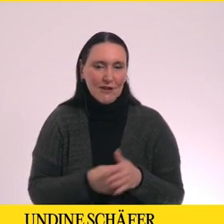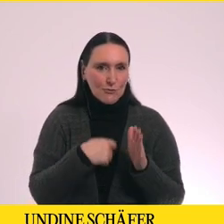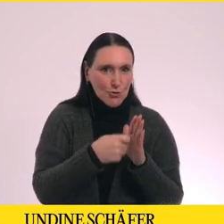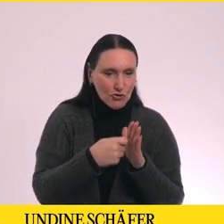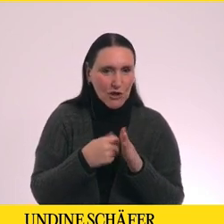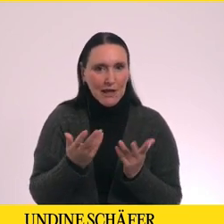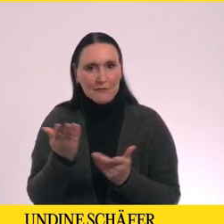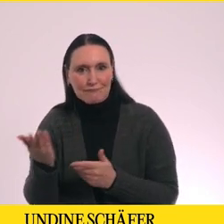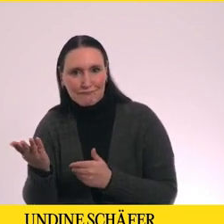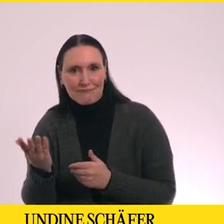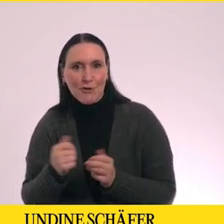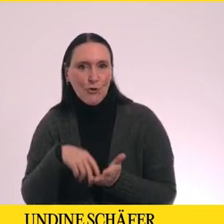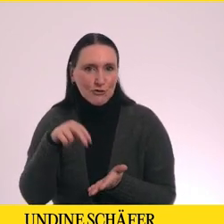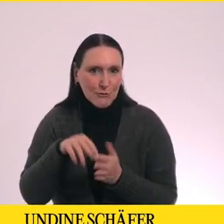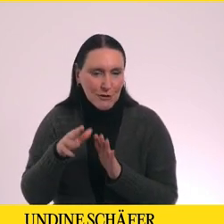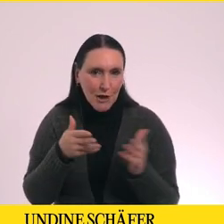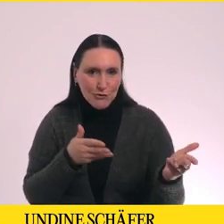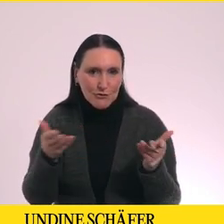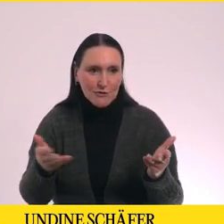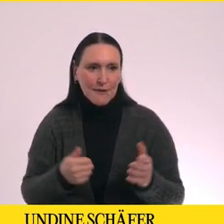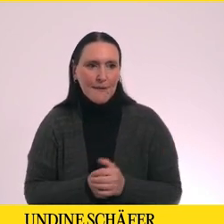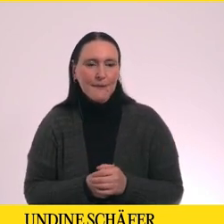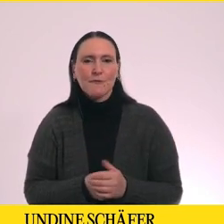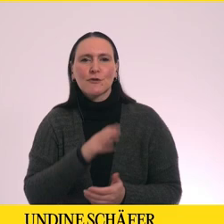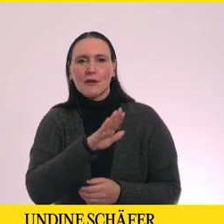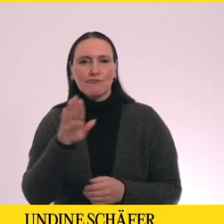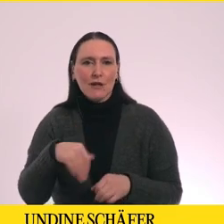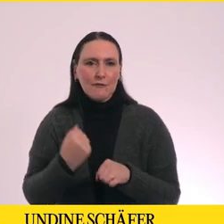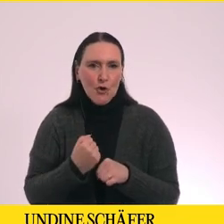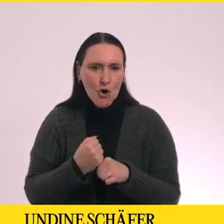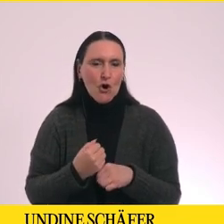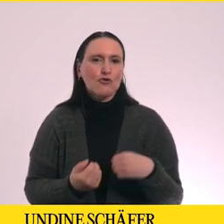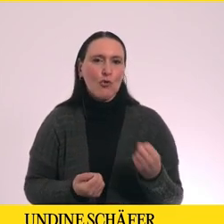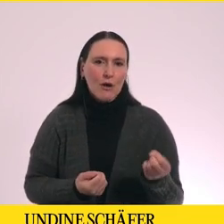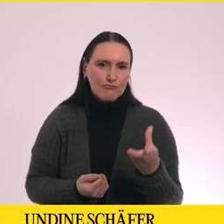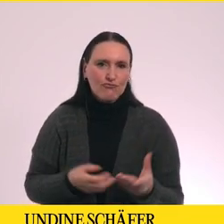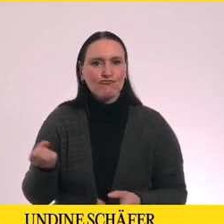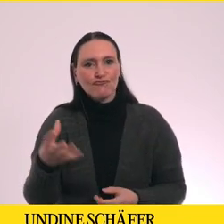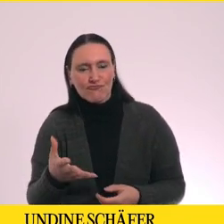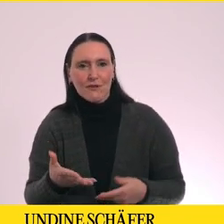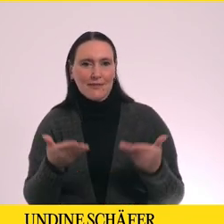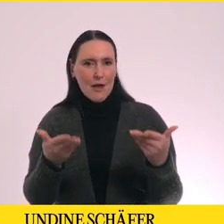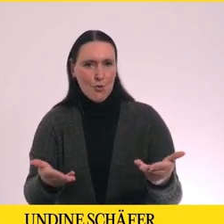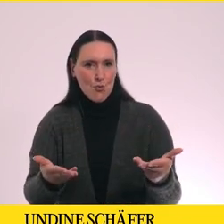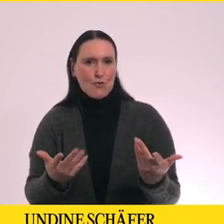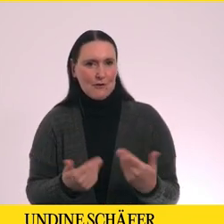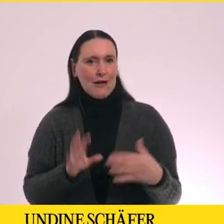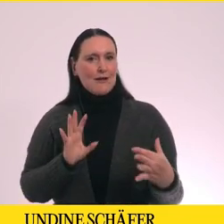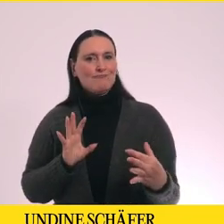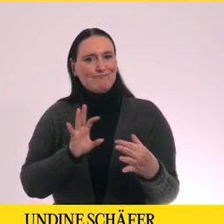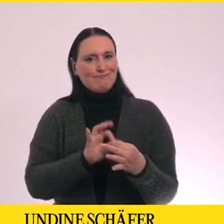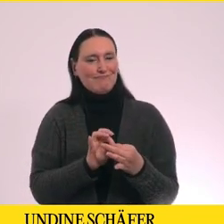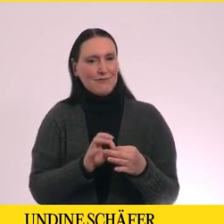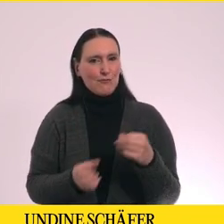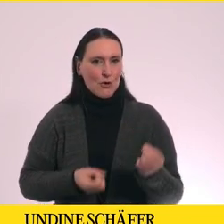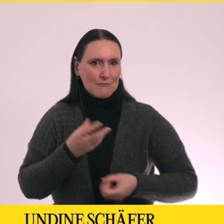suggestions about the broader ideas that inform your work. And I wonder if we could just return to those now. So Trampoline